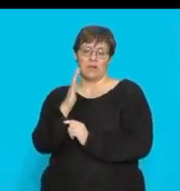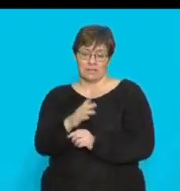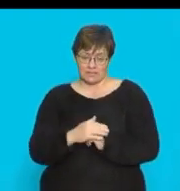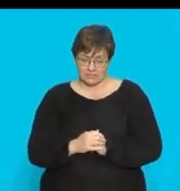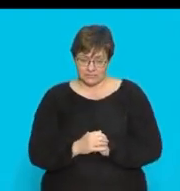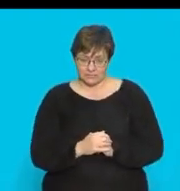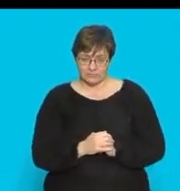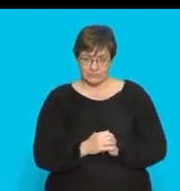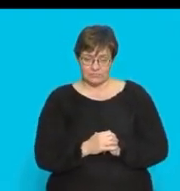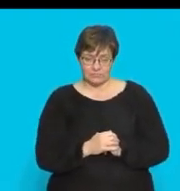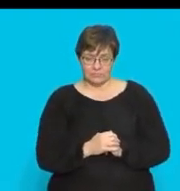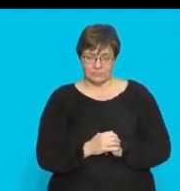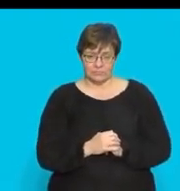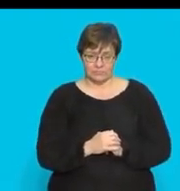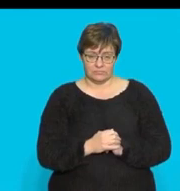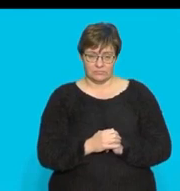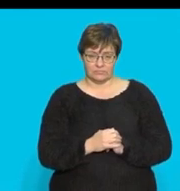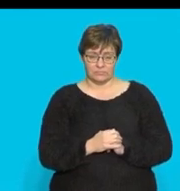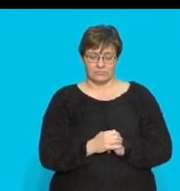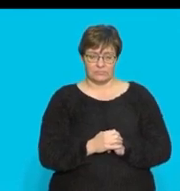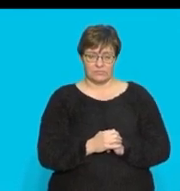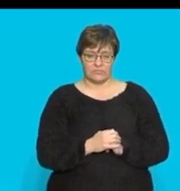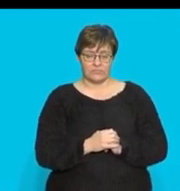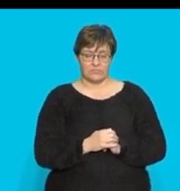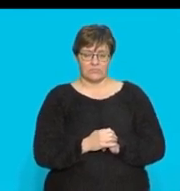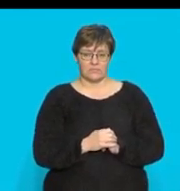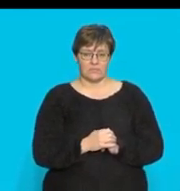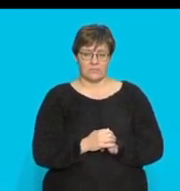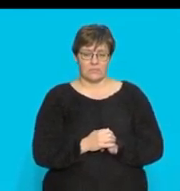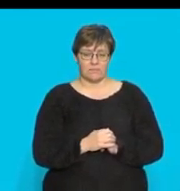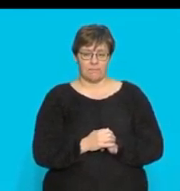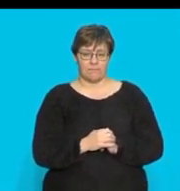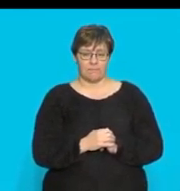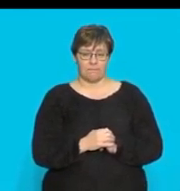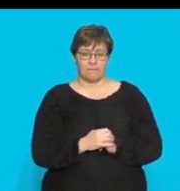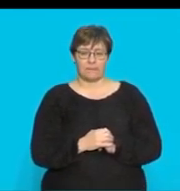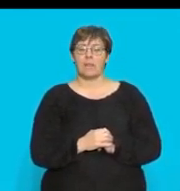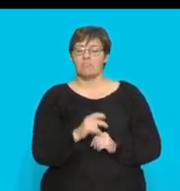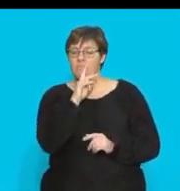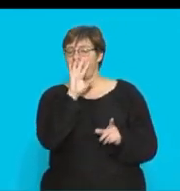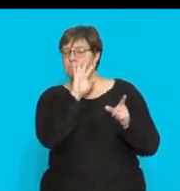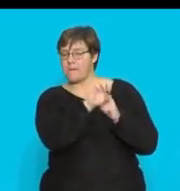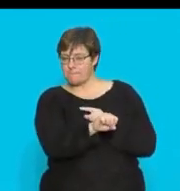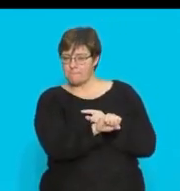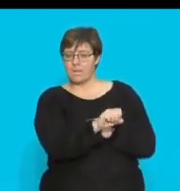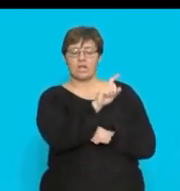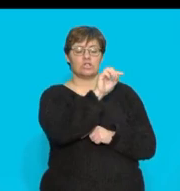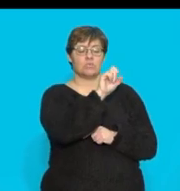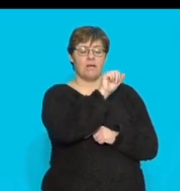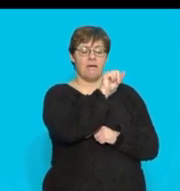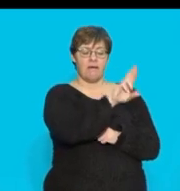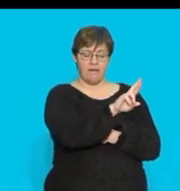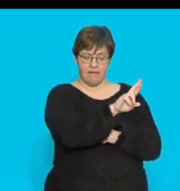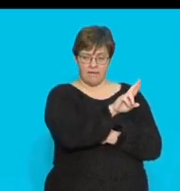into new plants. All right, so again, recognizing the word tubers, the